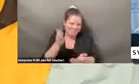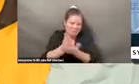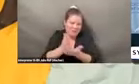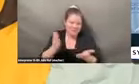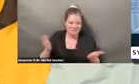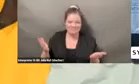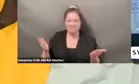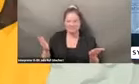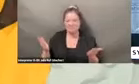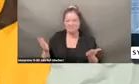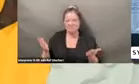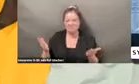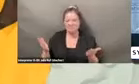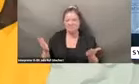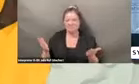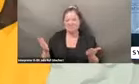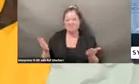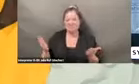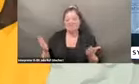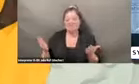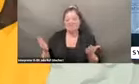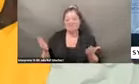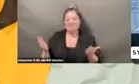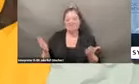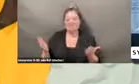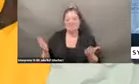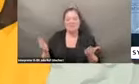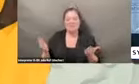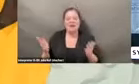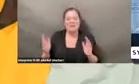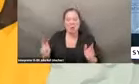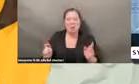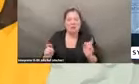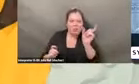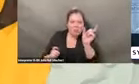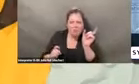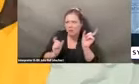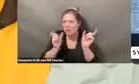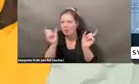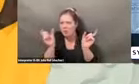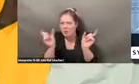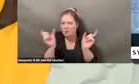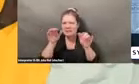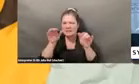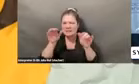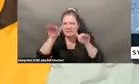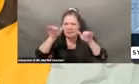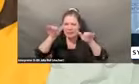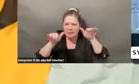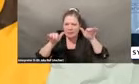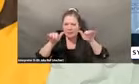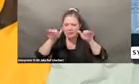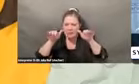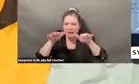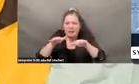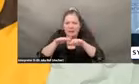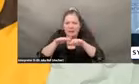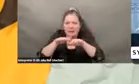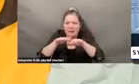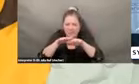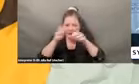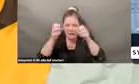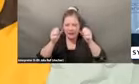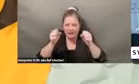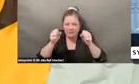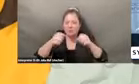not be too much distinguishing too much on the different terms when you talk, especially when you talk to different stakeholders, as we have done